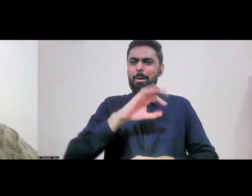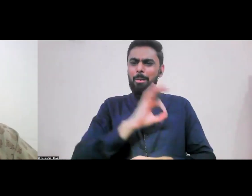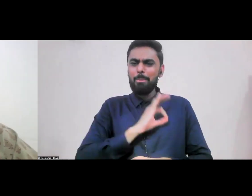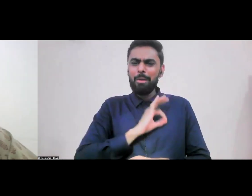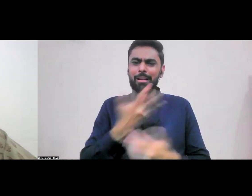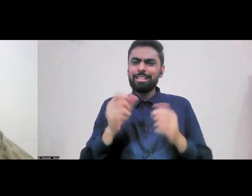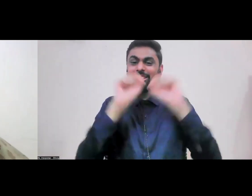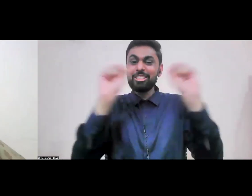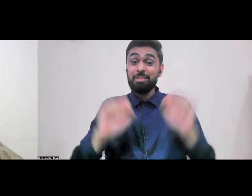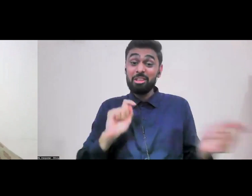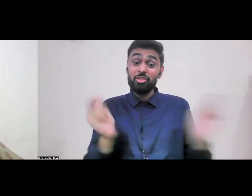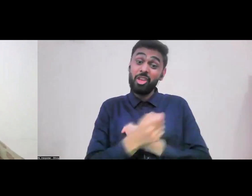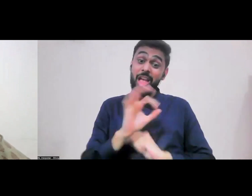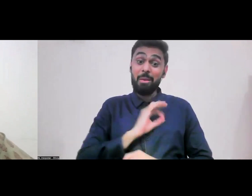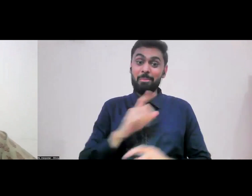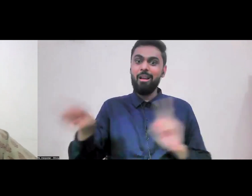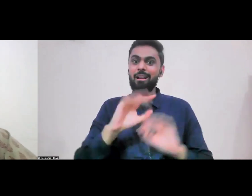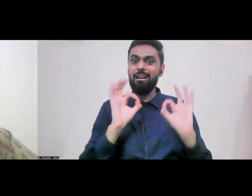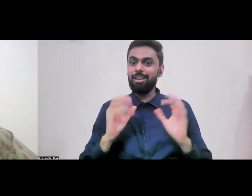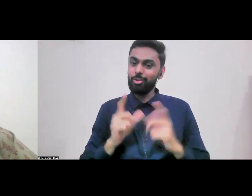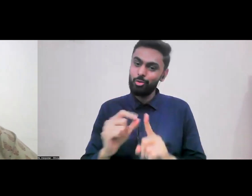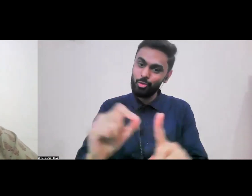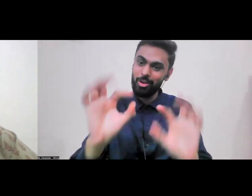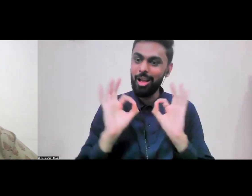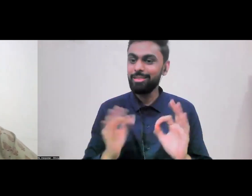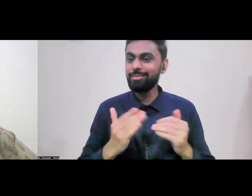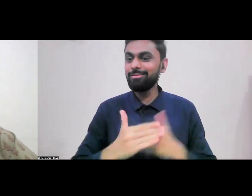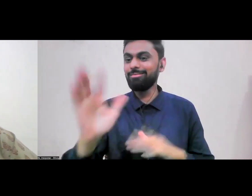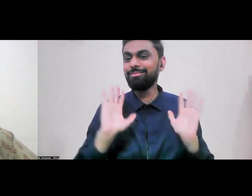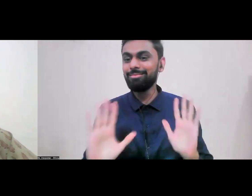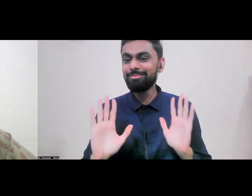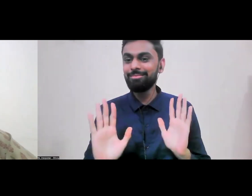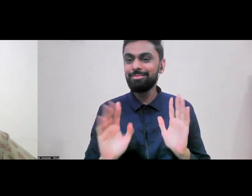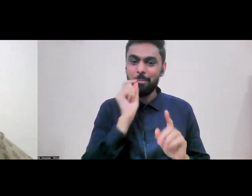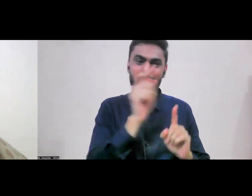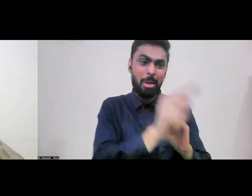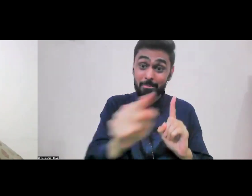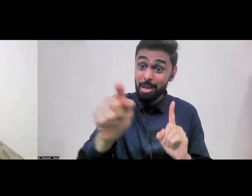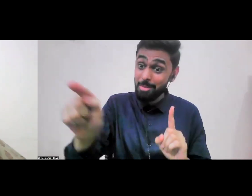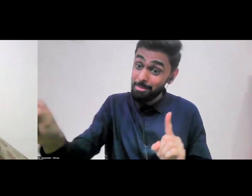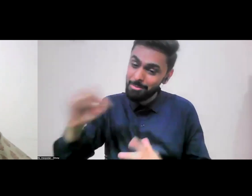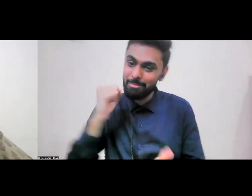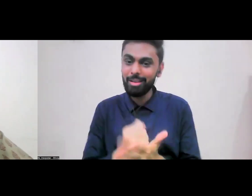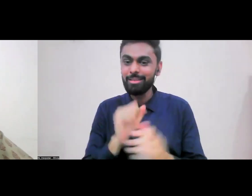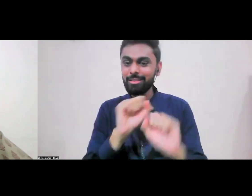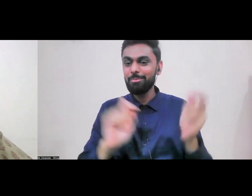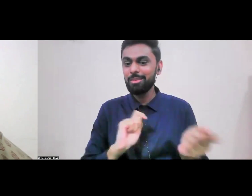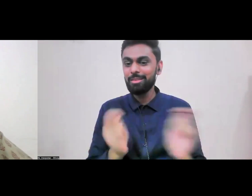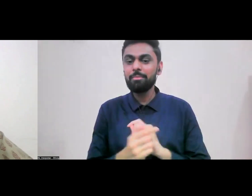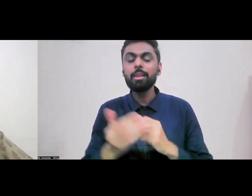systems change. Okay. Yeah. Now, yeah, I see many more. Yeah, can you go to the next question quickly?